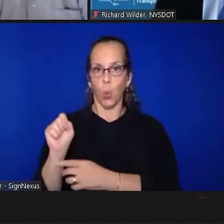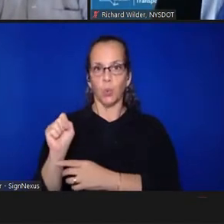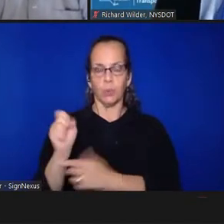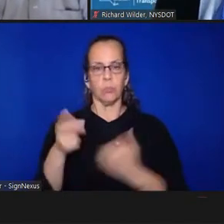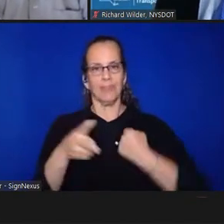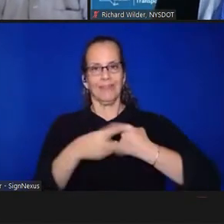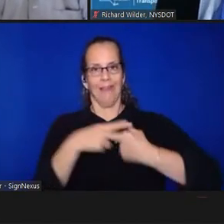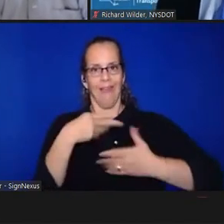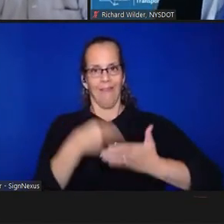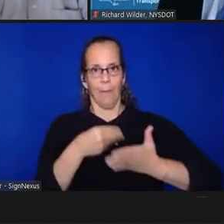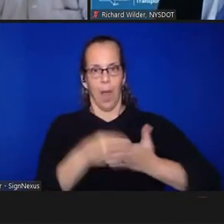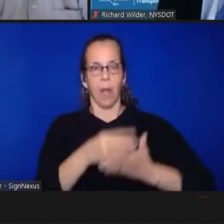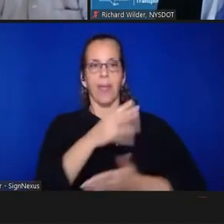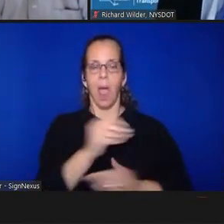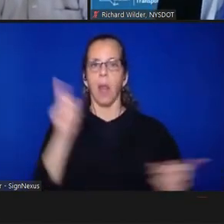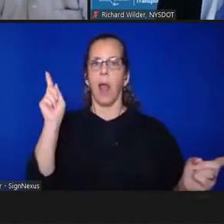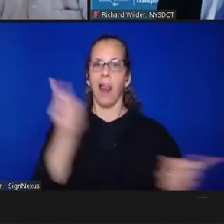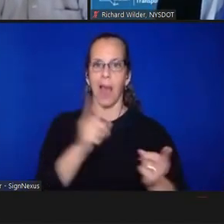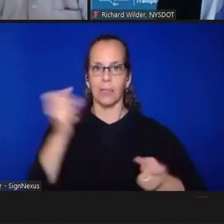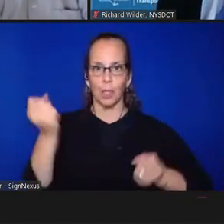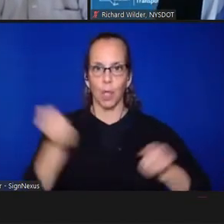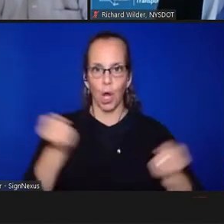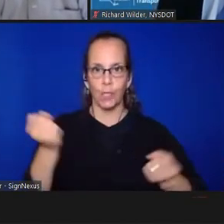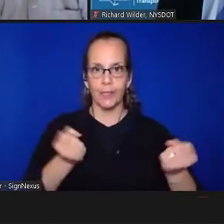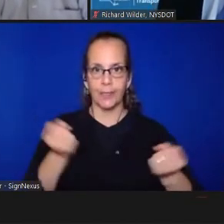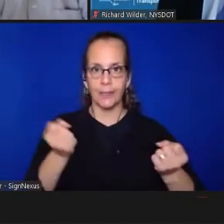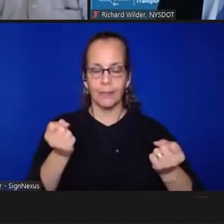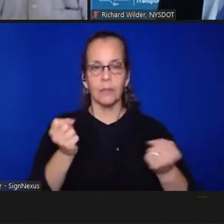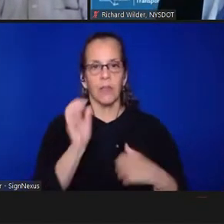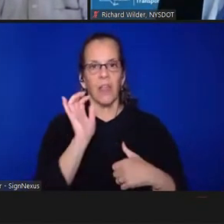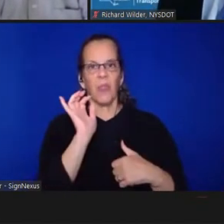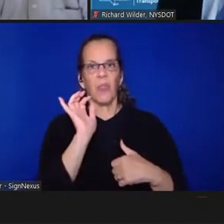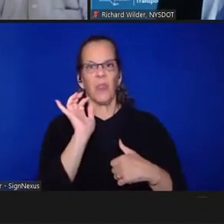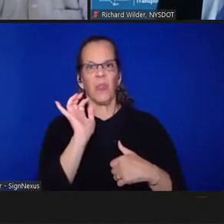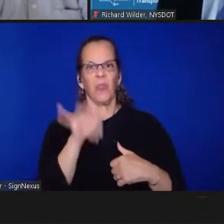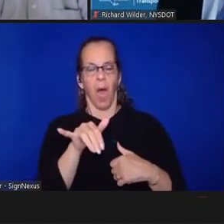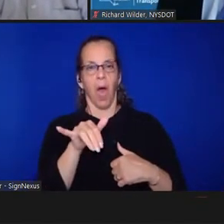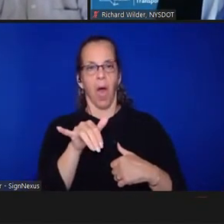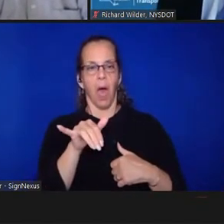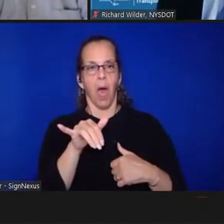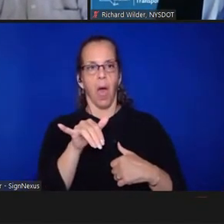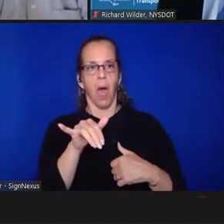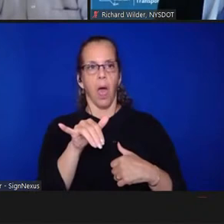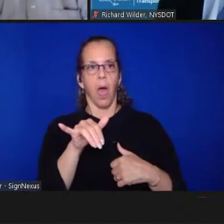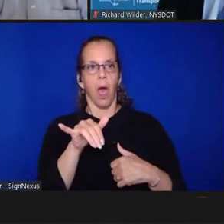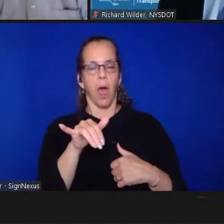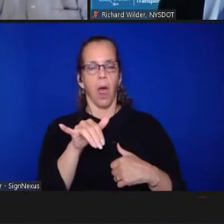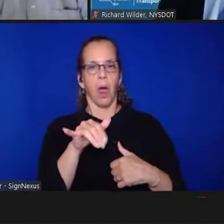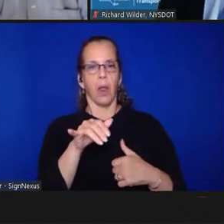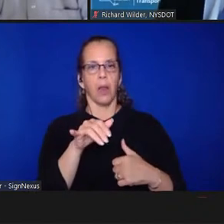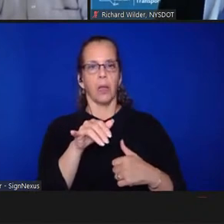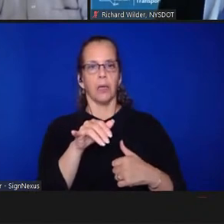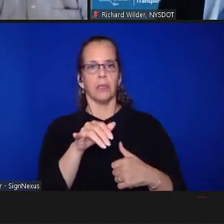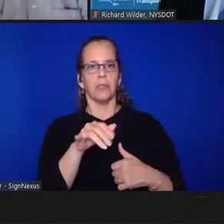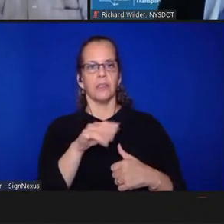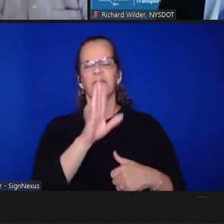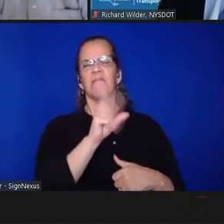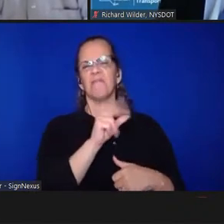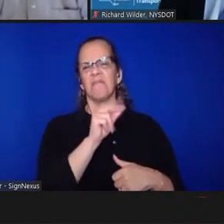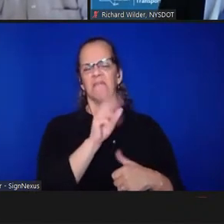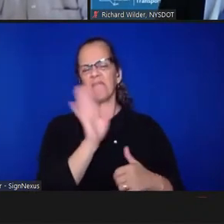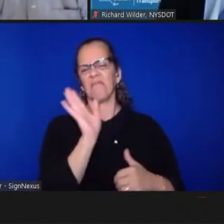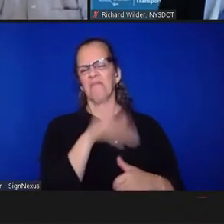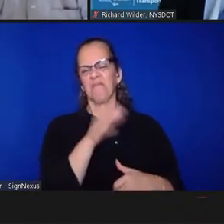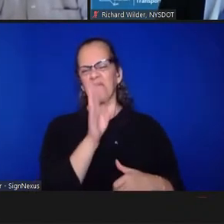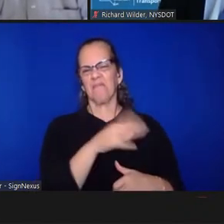and decrease the amount of vehicles on the road but this practice has been uh discouraged many times in the past and now canceled since all the new toll